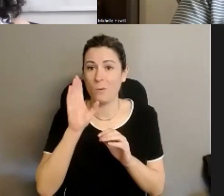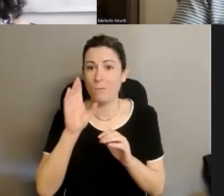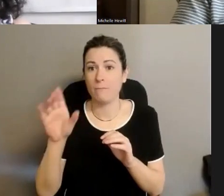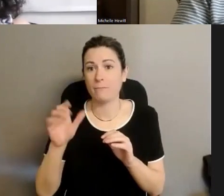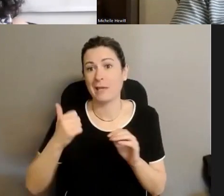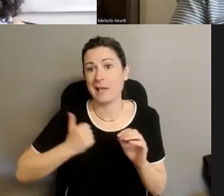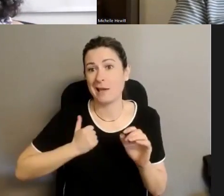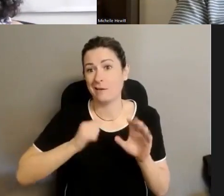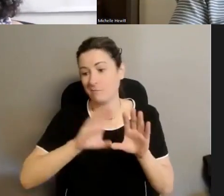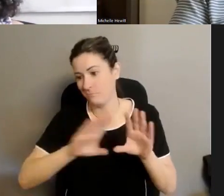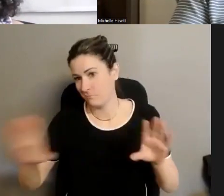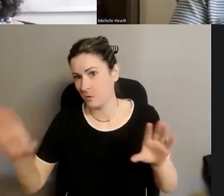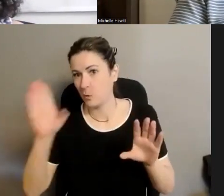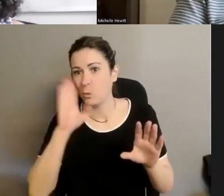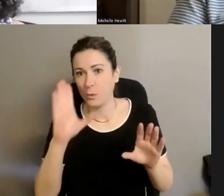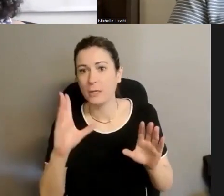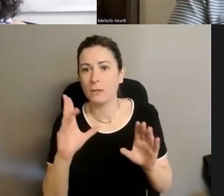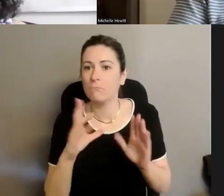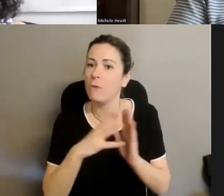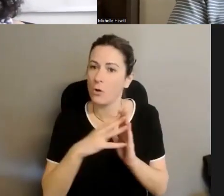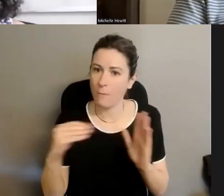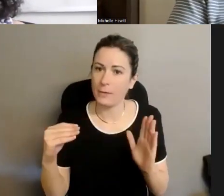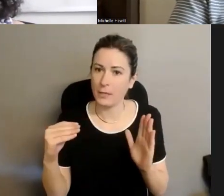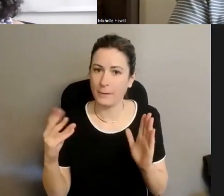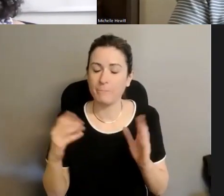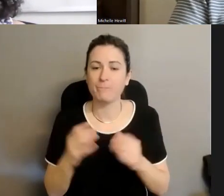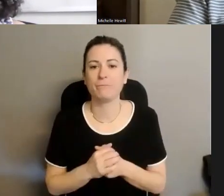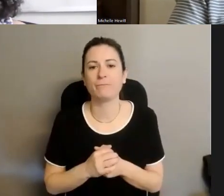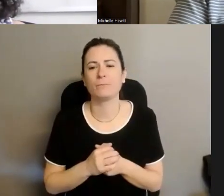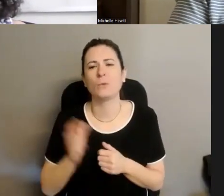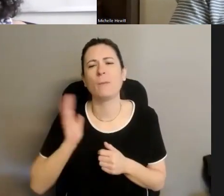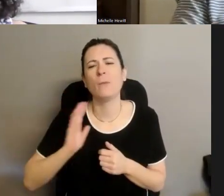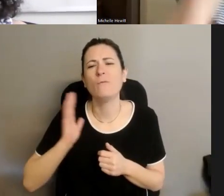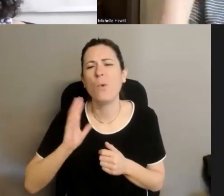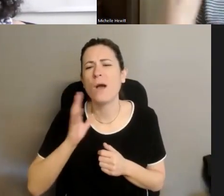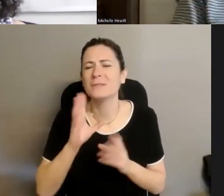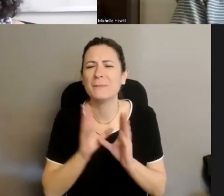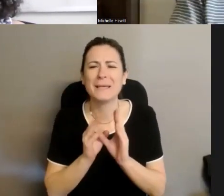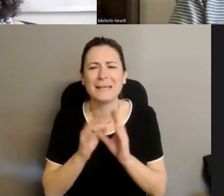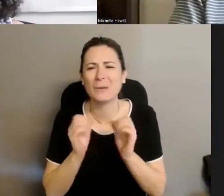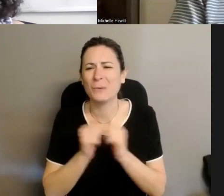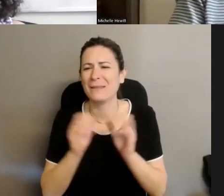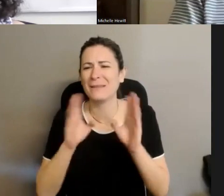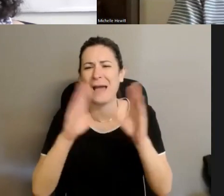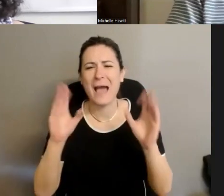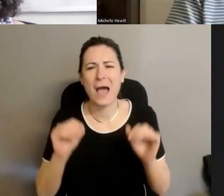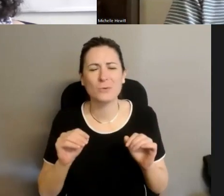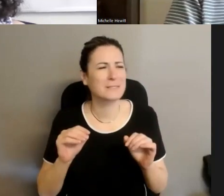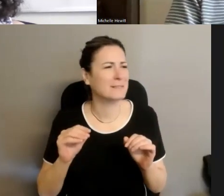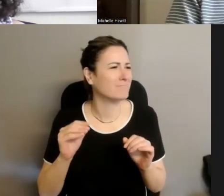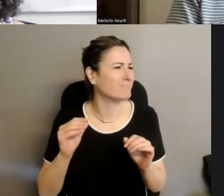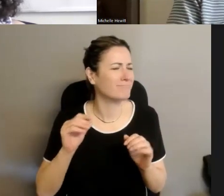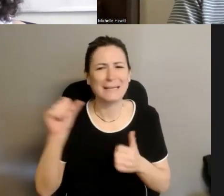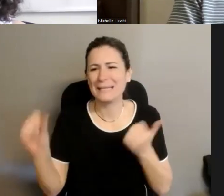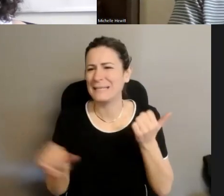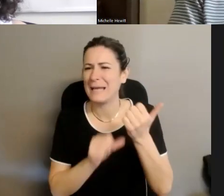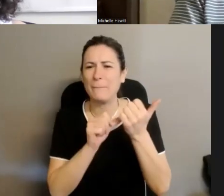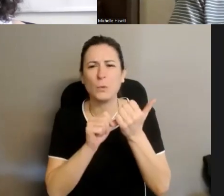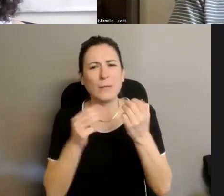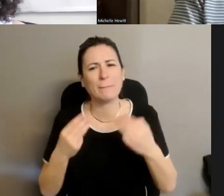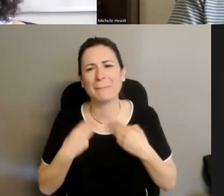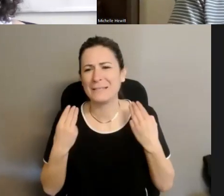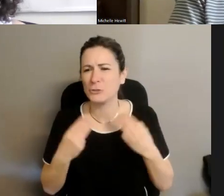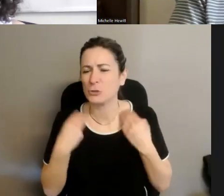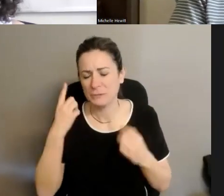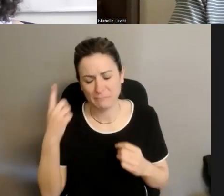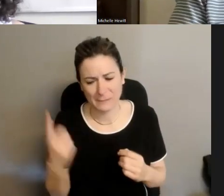federal housing deputy minister, and it was to do with the budget, and it was to do with what do we